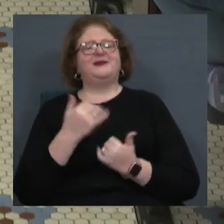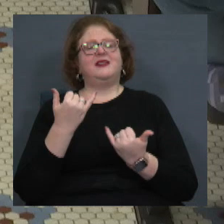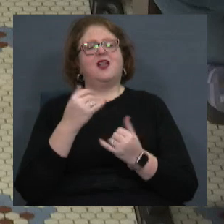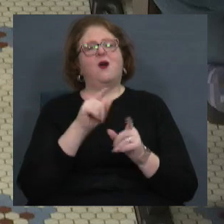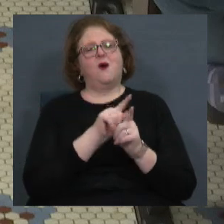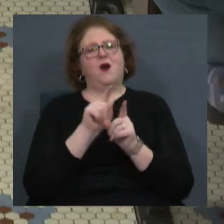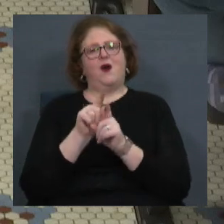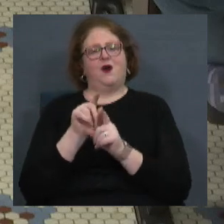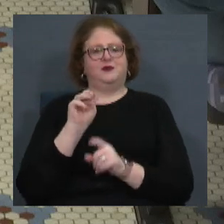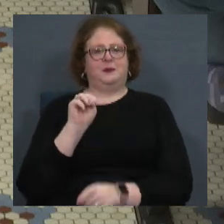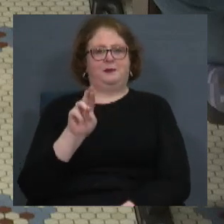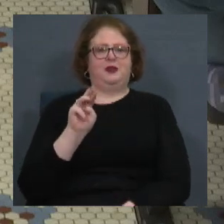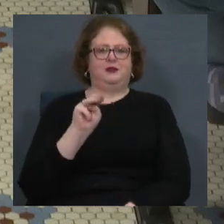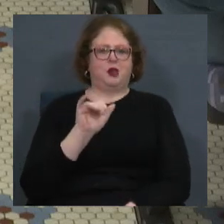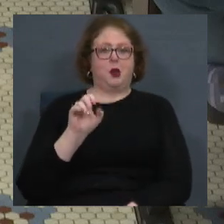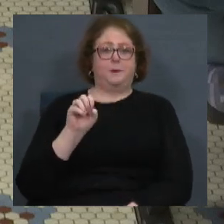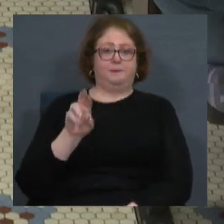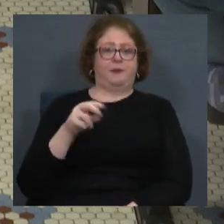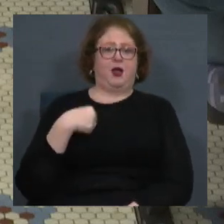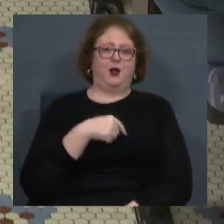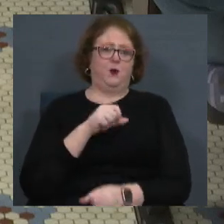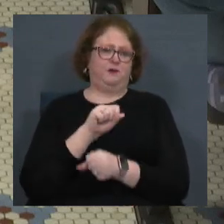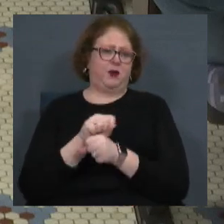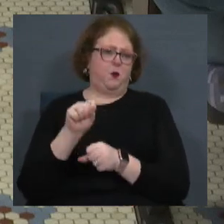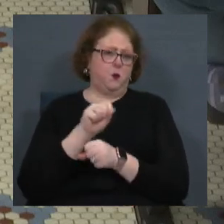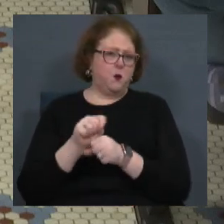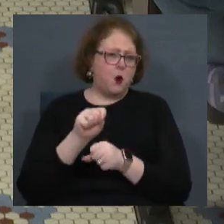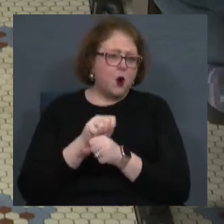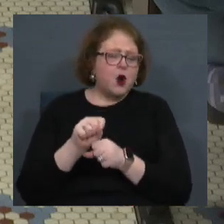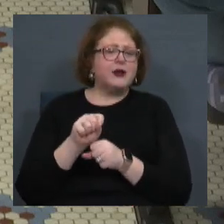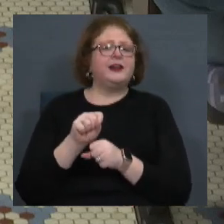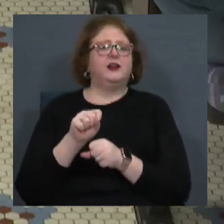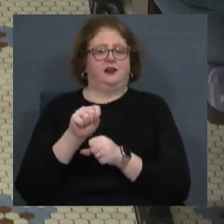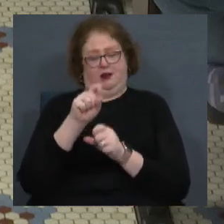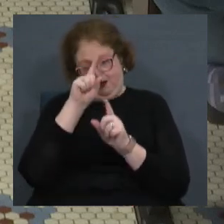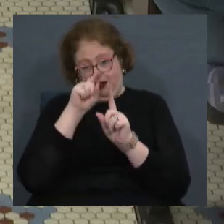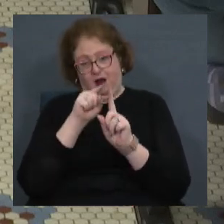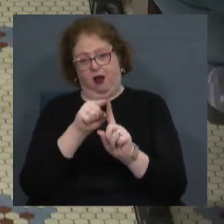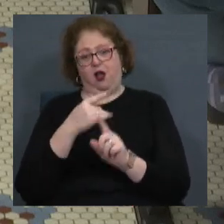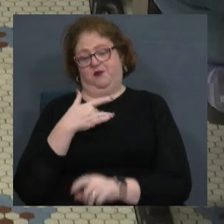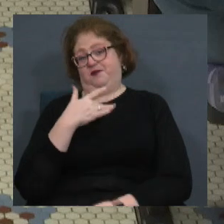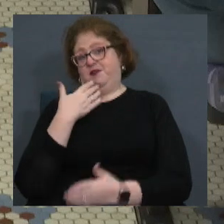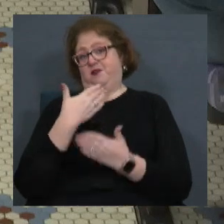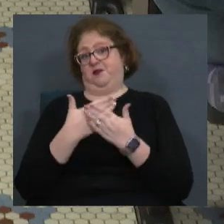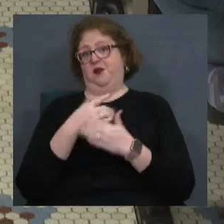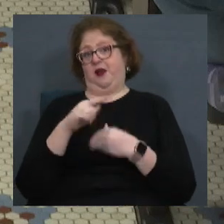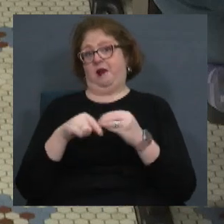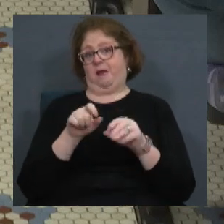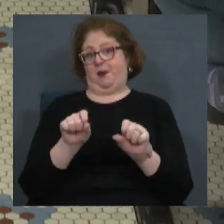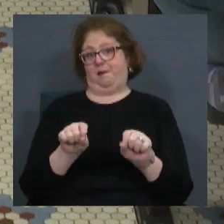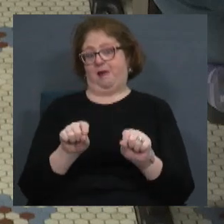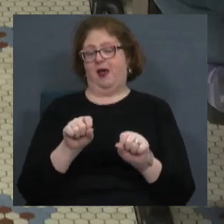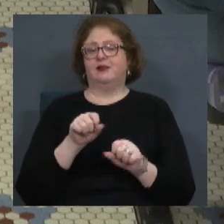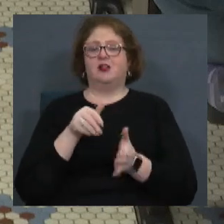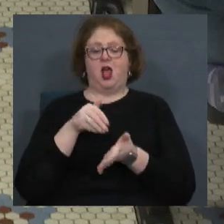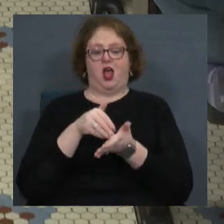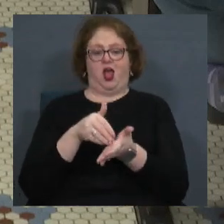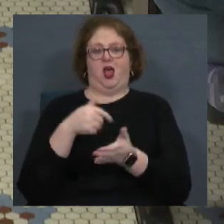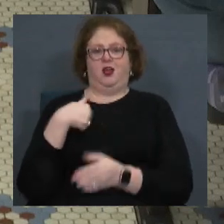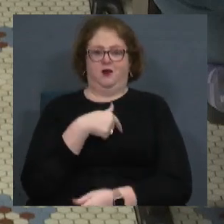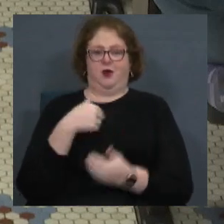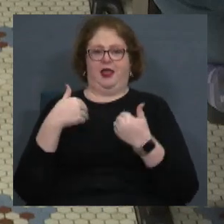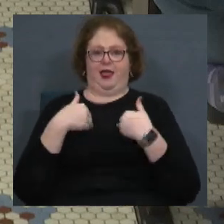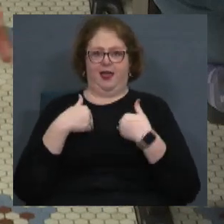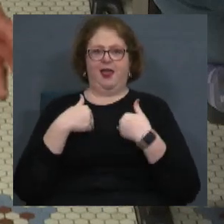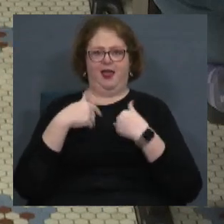of the things we're working on and we feel good about may be possibility, and that is, as you know, we often have these timetables where we have the global